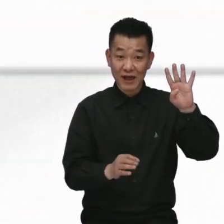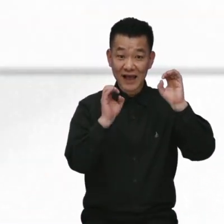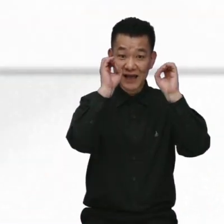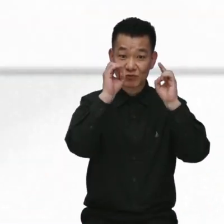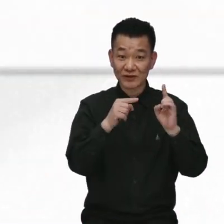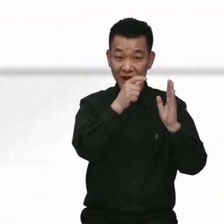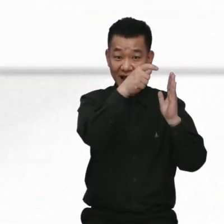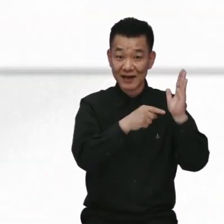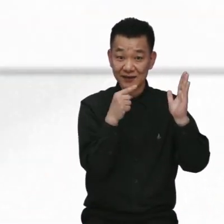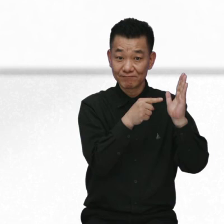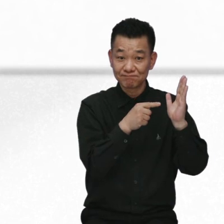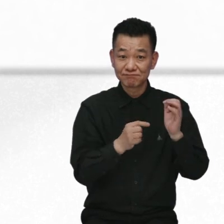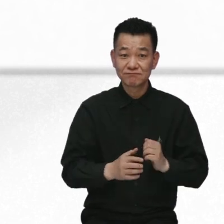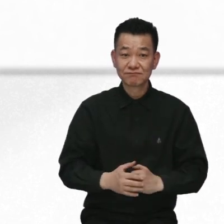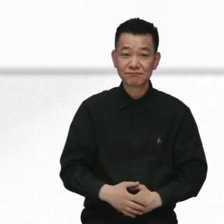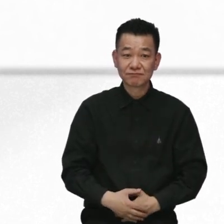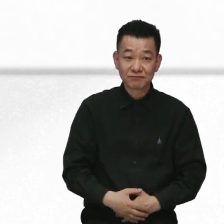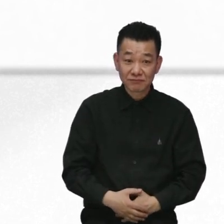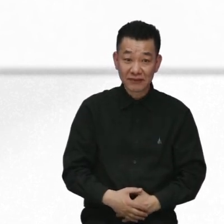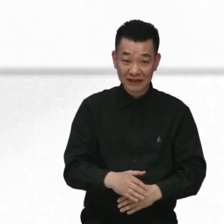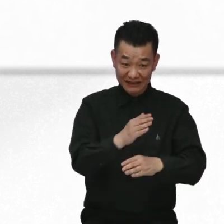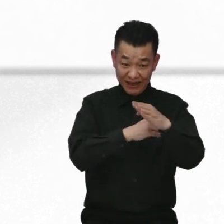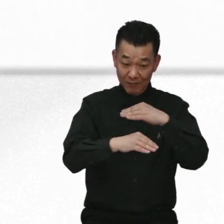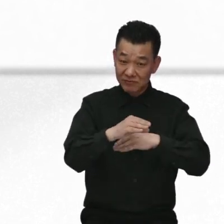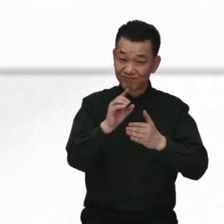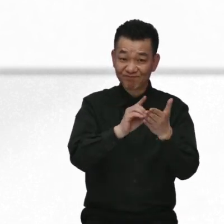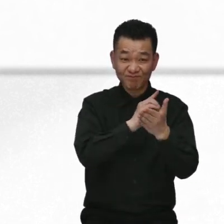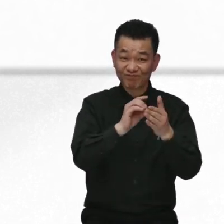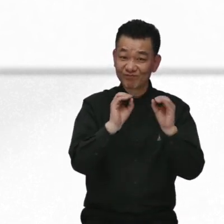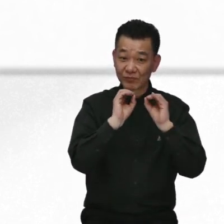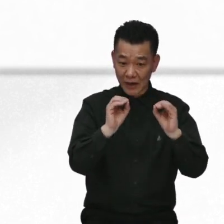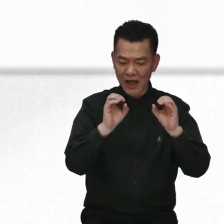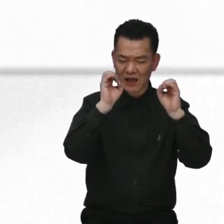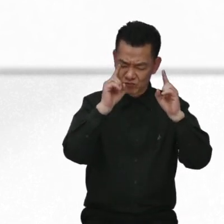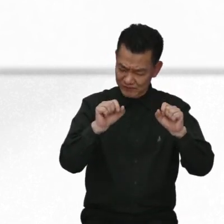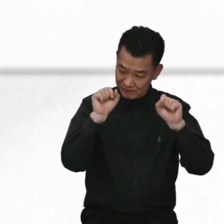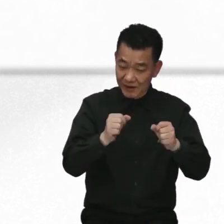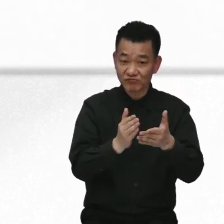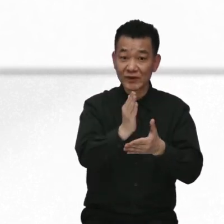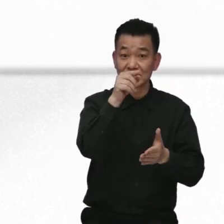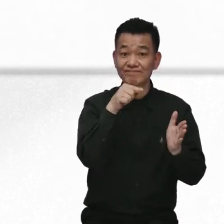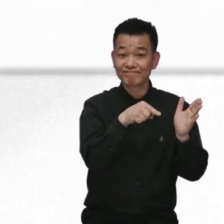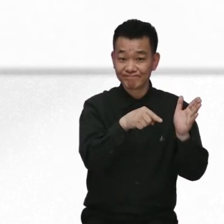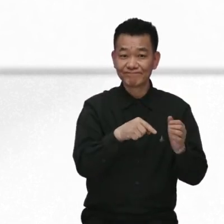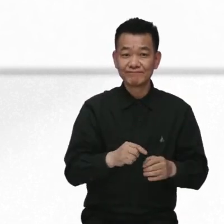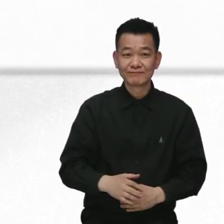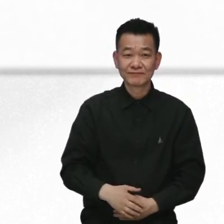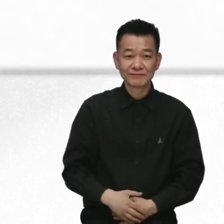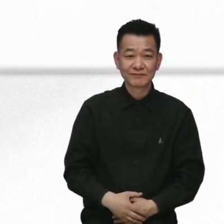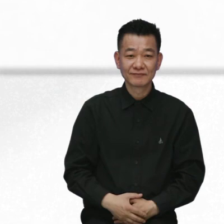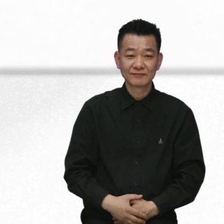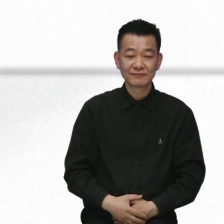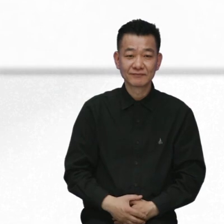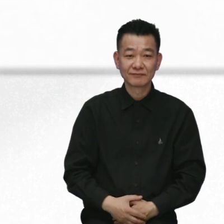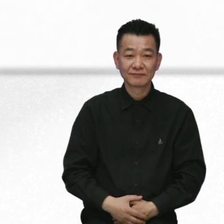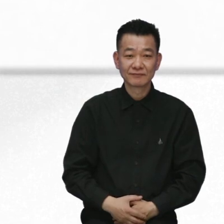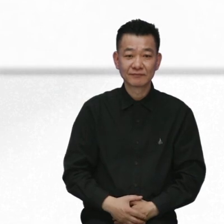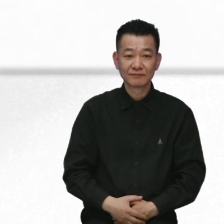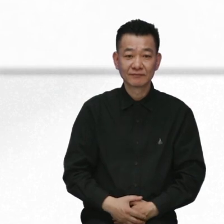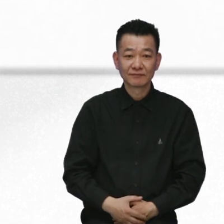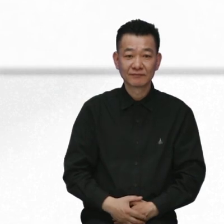Article 24. Education. Persons with disabilities have the right to education without